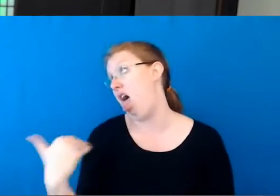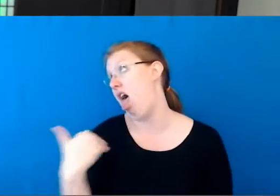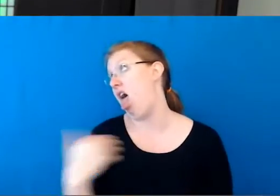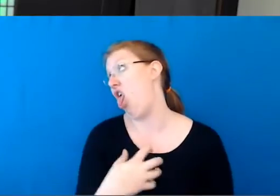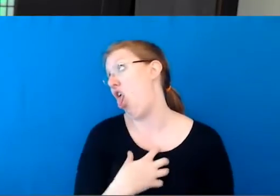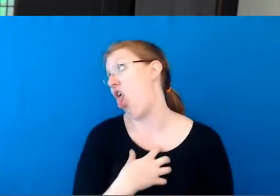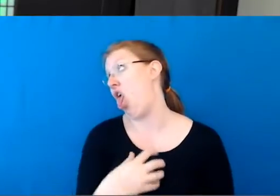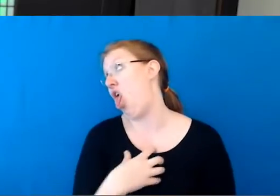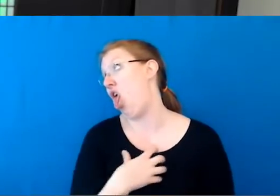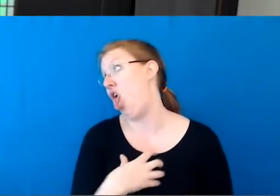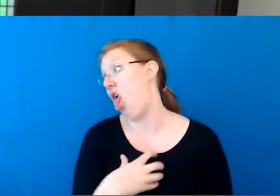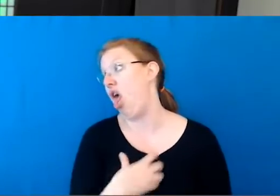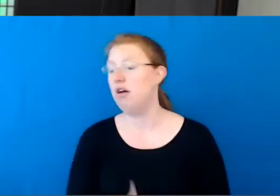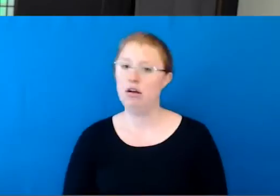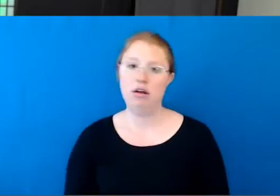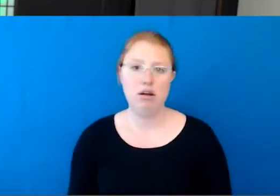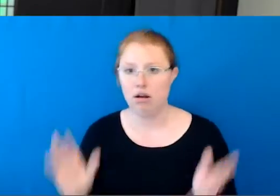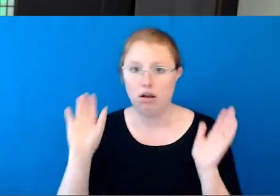she, yeah, well,